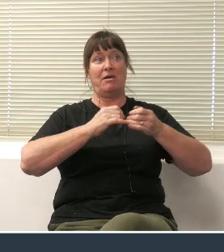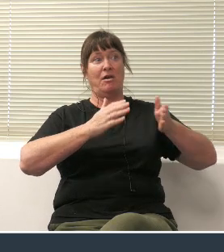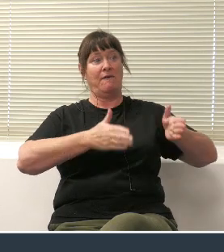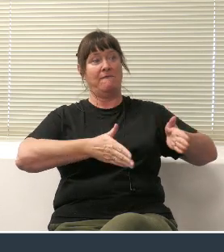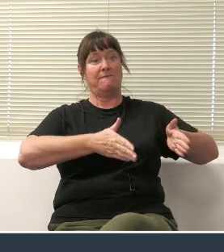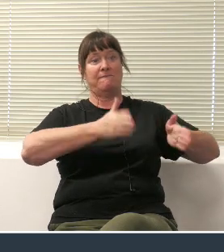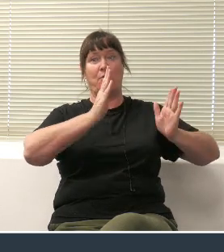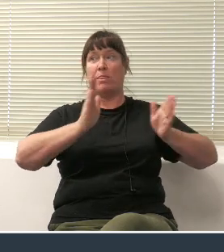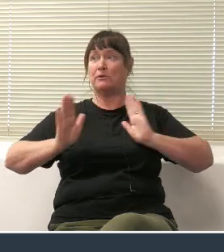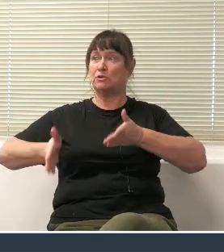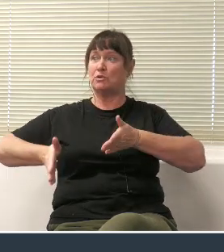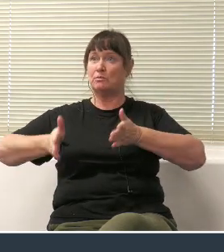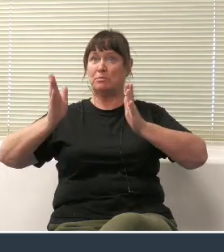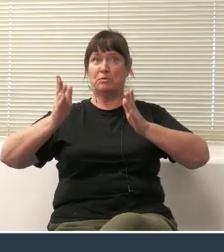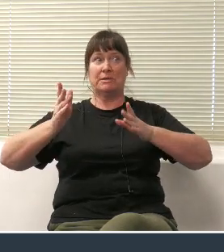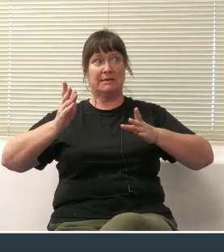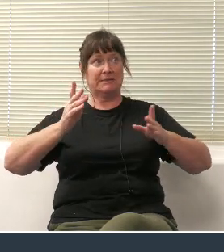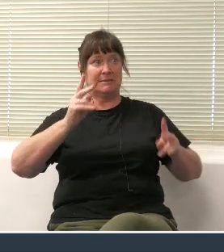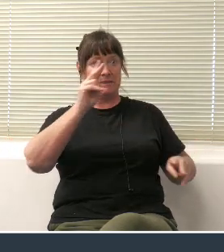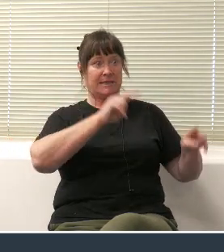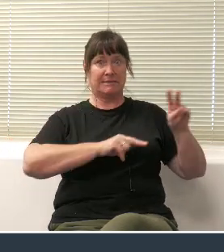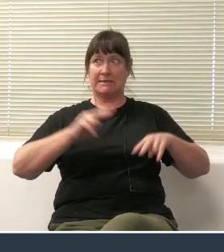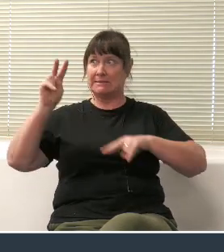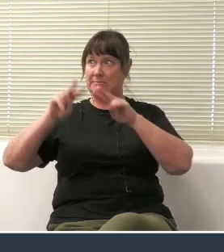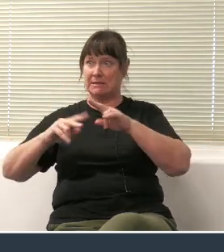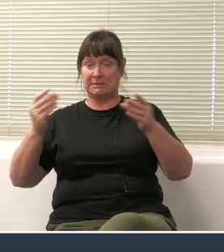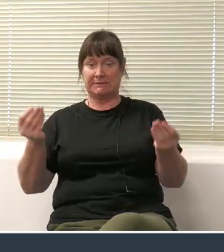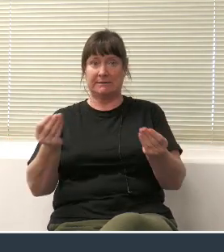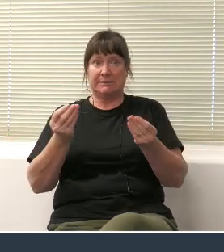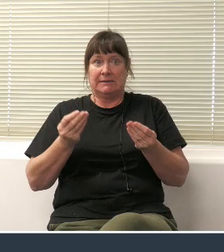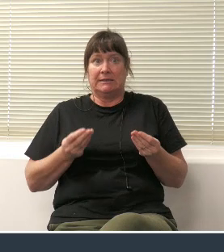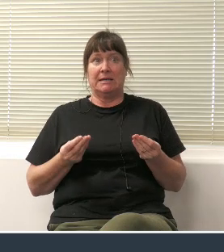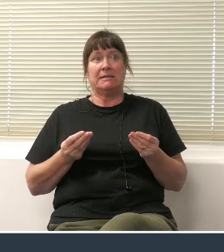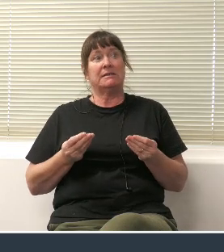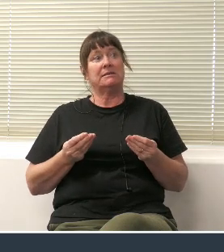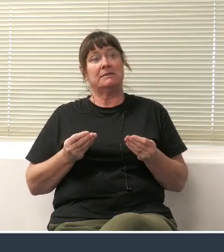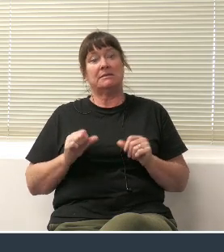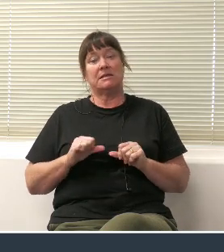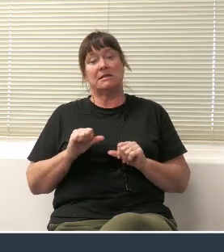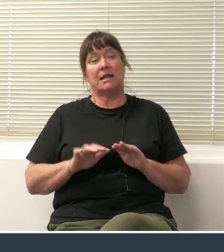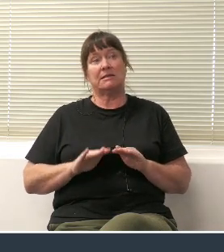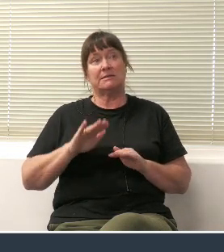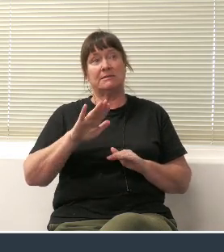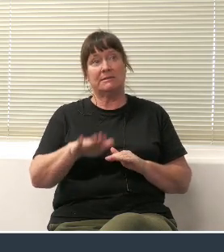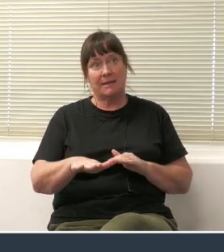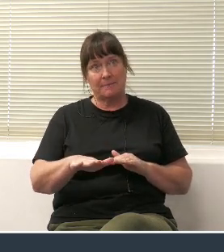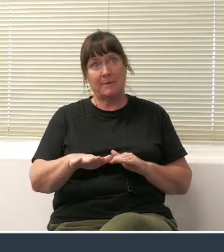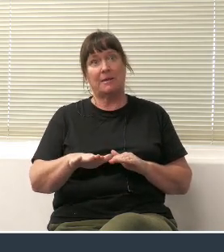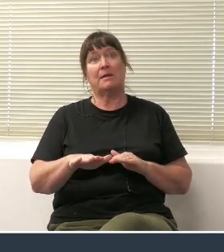on our civic precinct. And this is just the next step in delivering back our